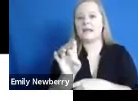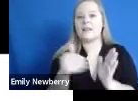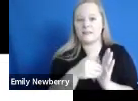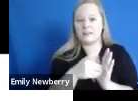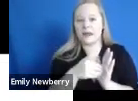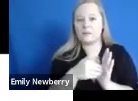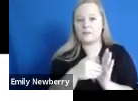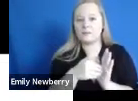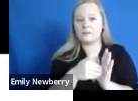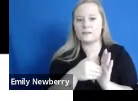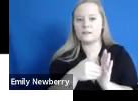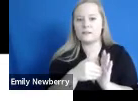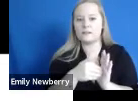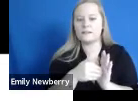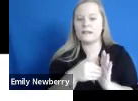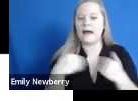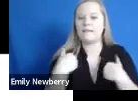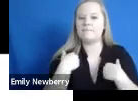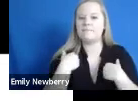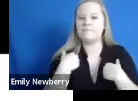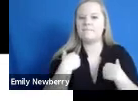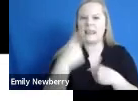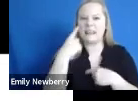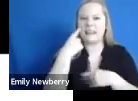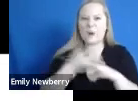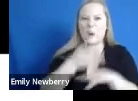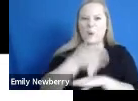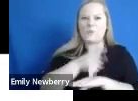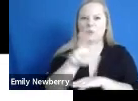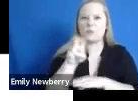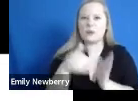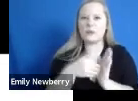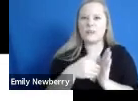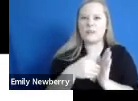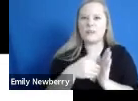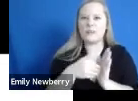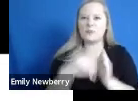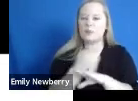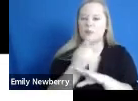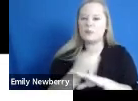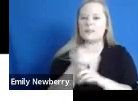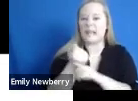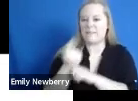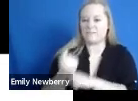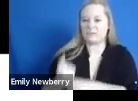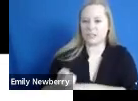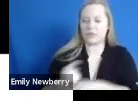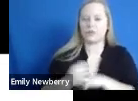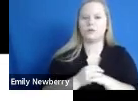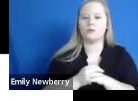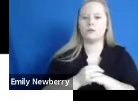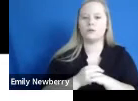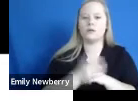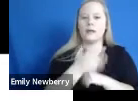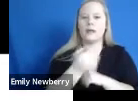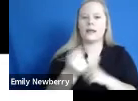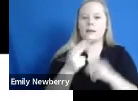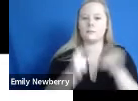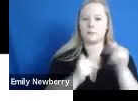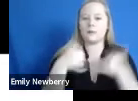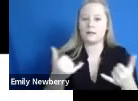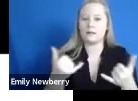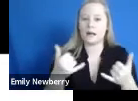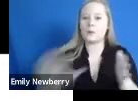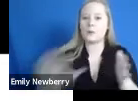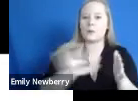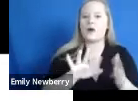us. I believe we're just using just over 200,000 acre feet of water annually. And our build out currently is about